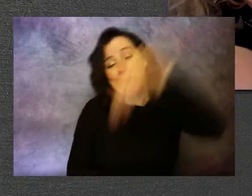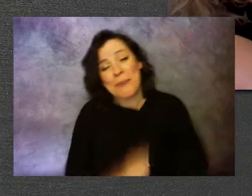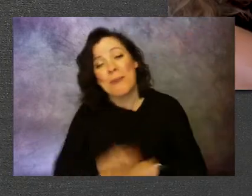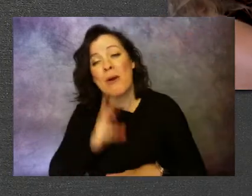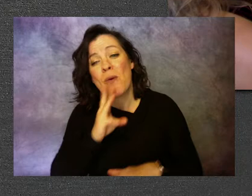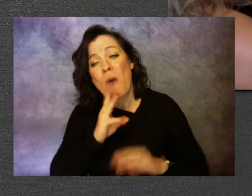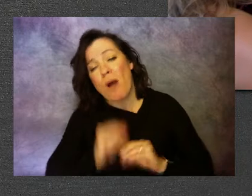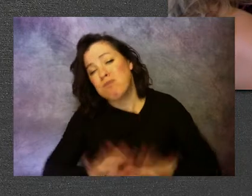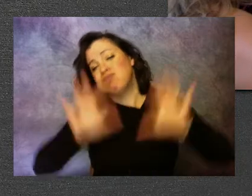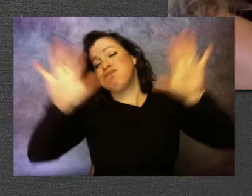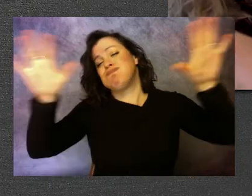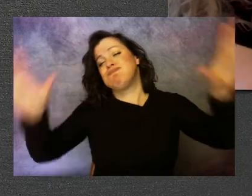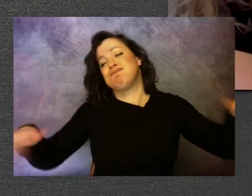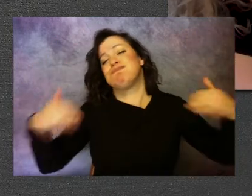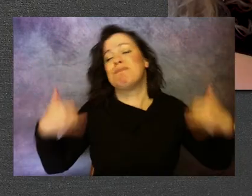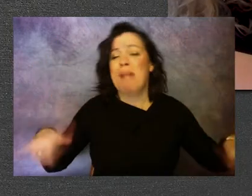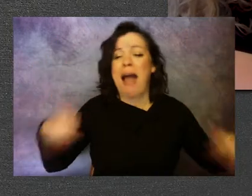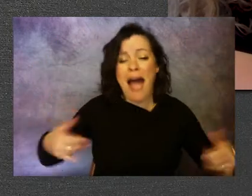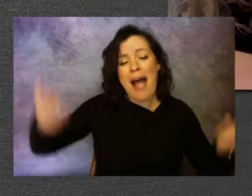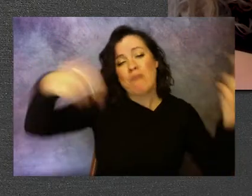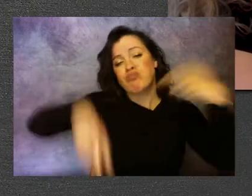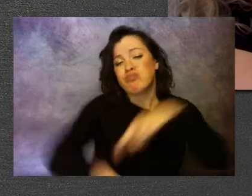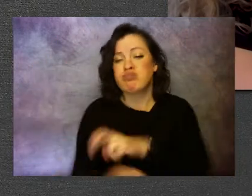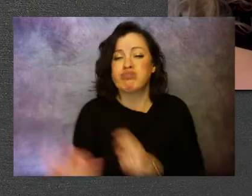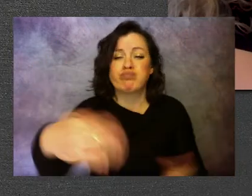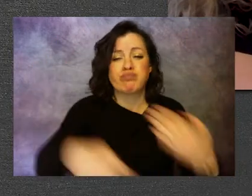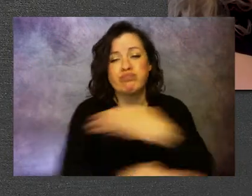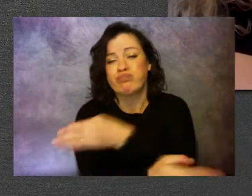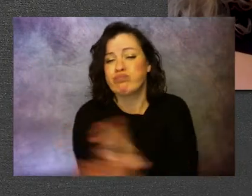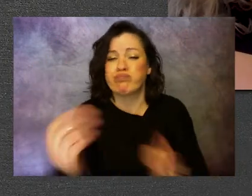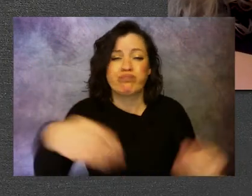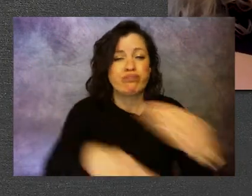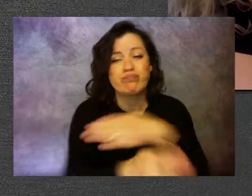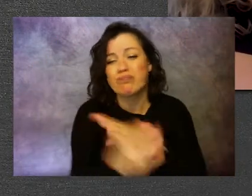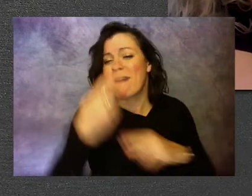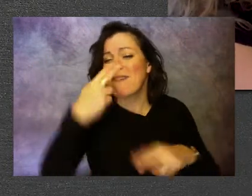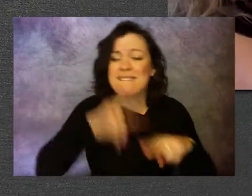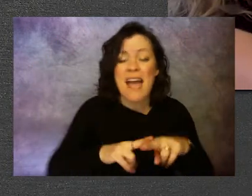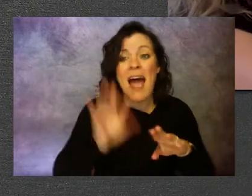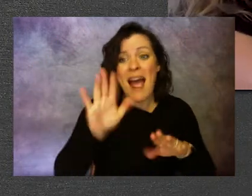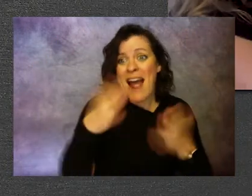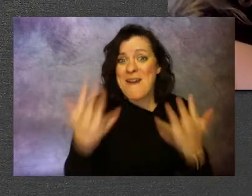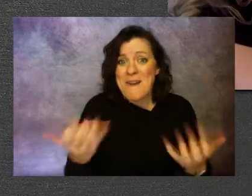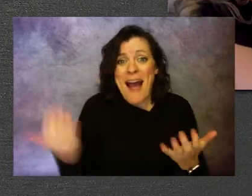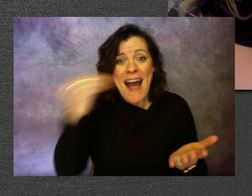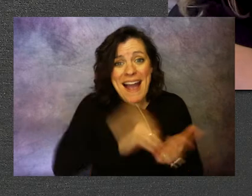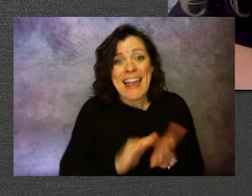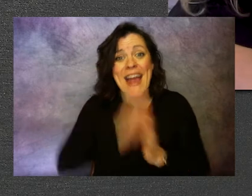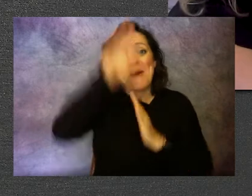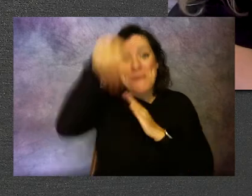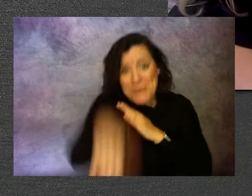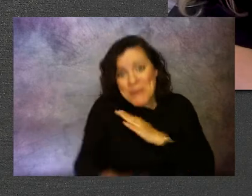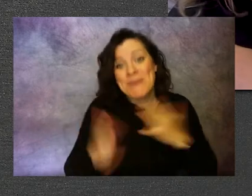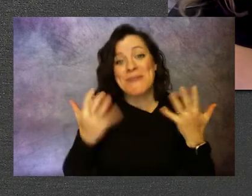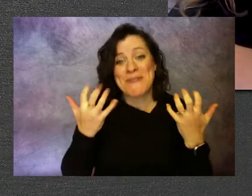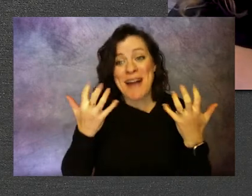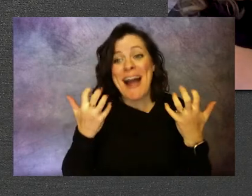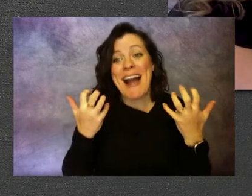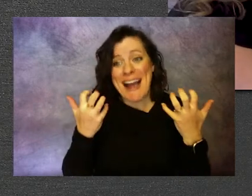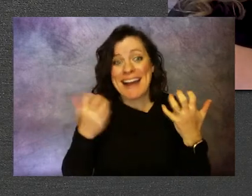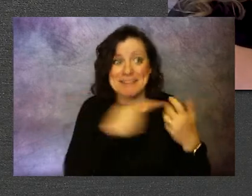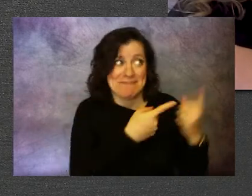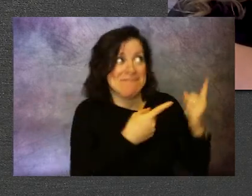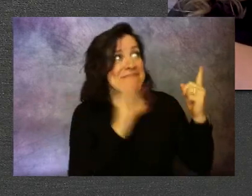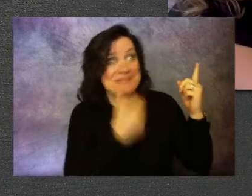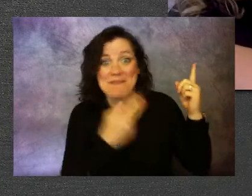They somersaulted into the sea. "That was great. Let's do it again," Walter said. Does look like